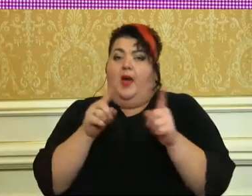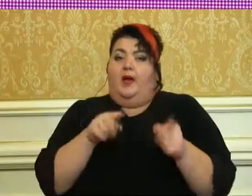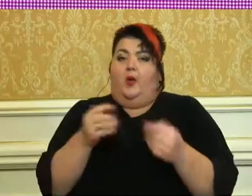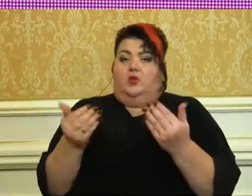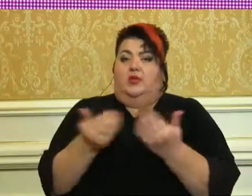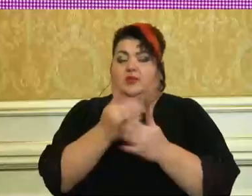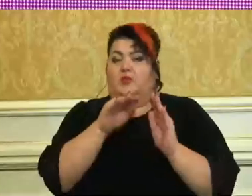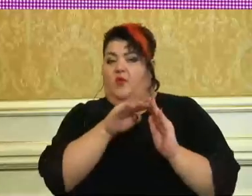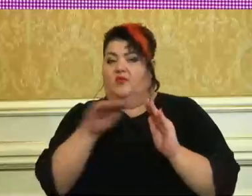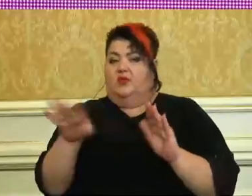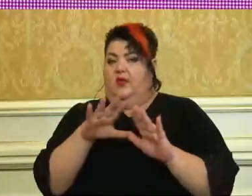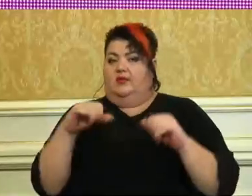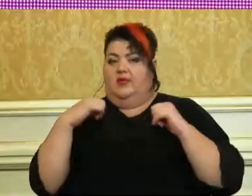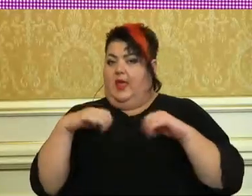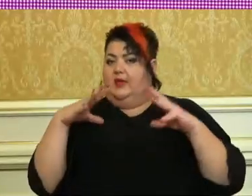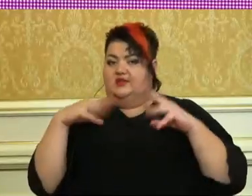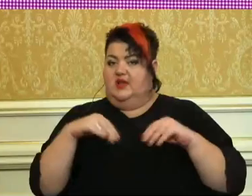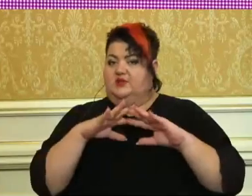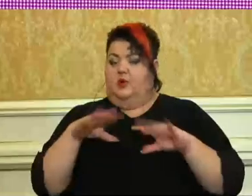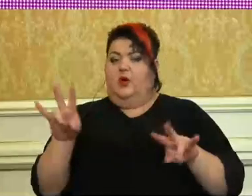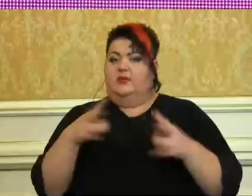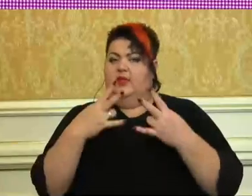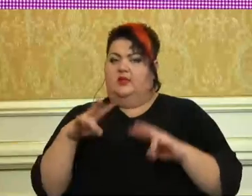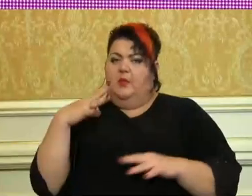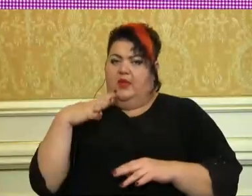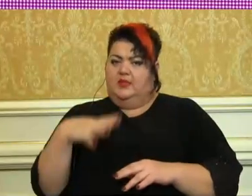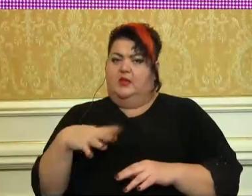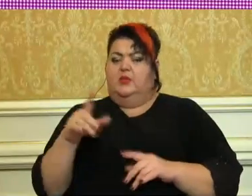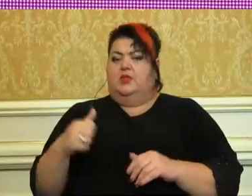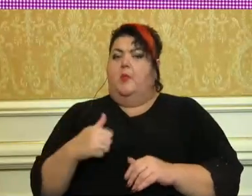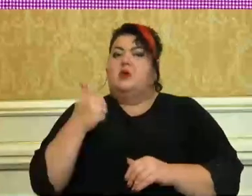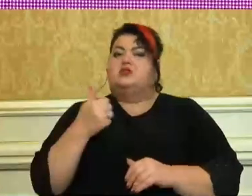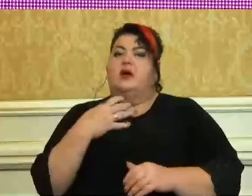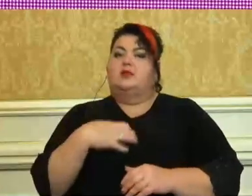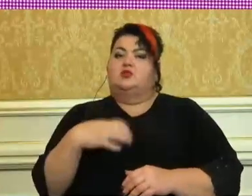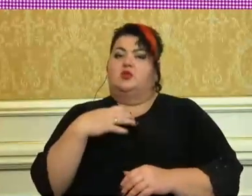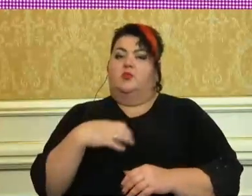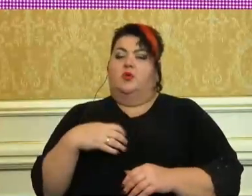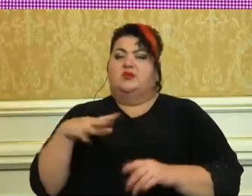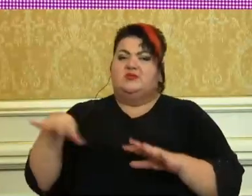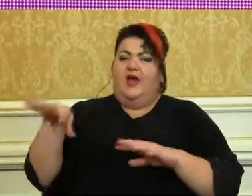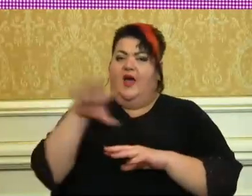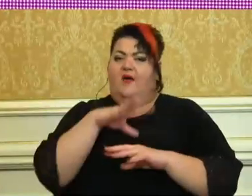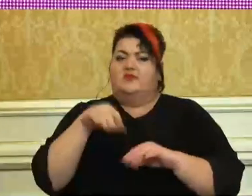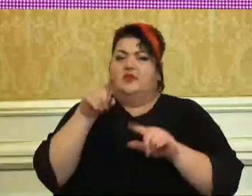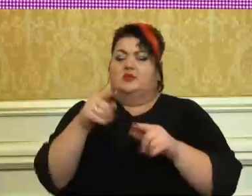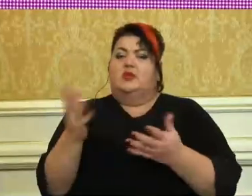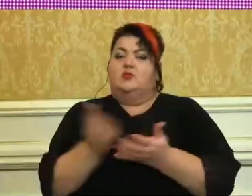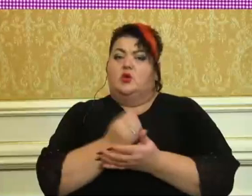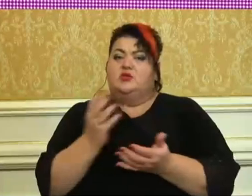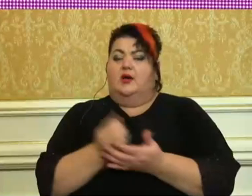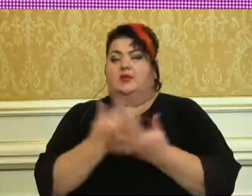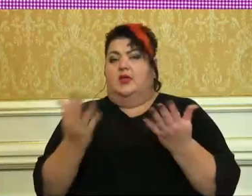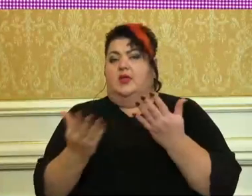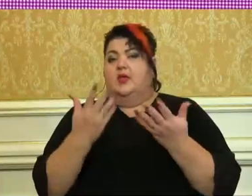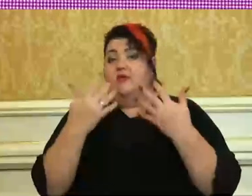be impatient, and be so proud of the commitment that you've already made and some of the advancements that have already happened